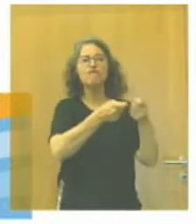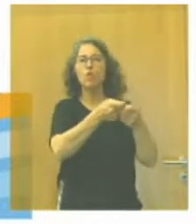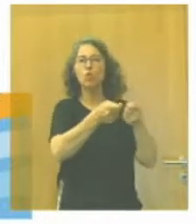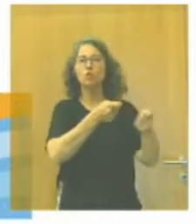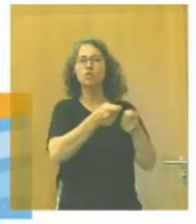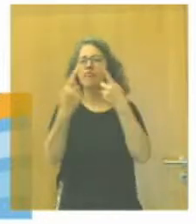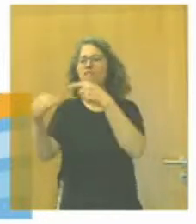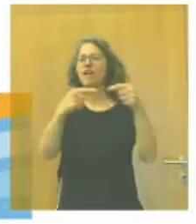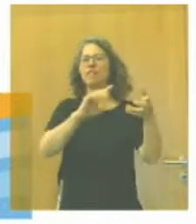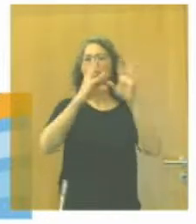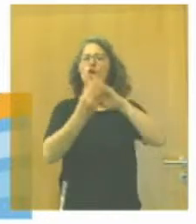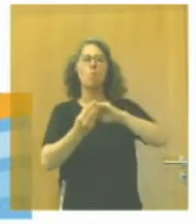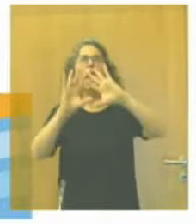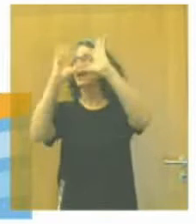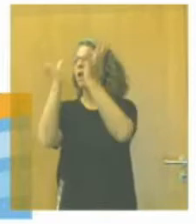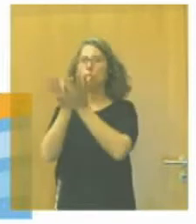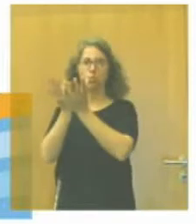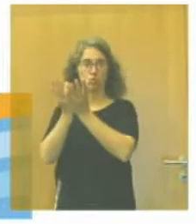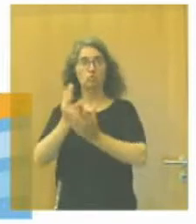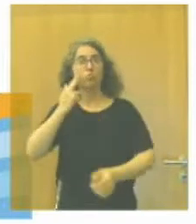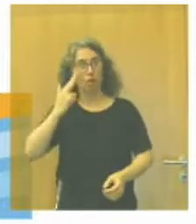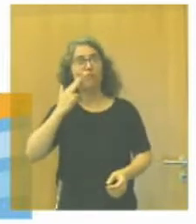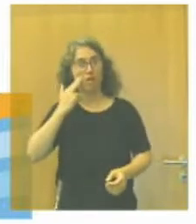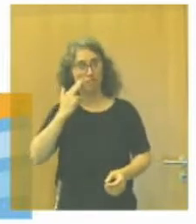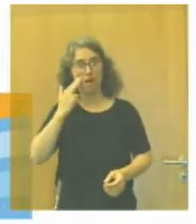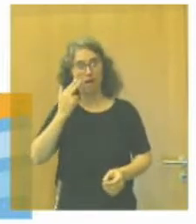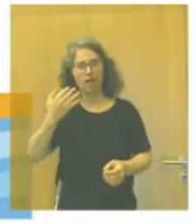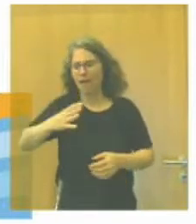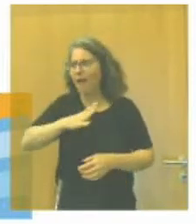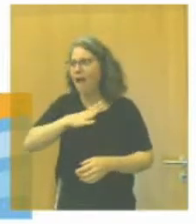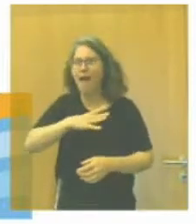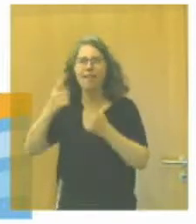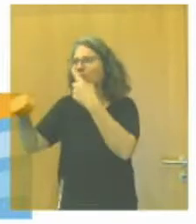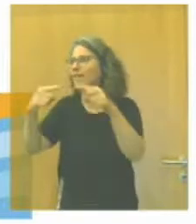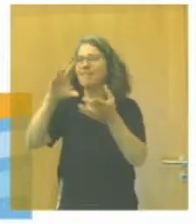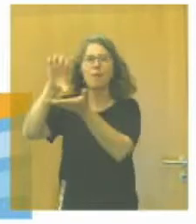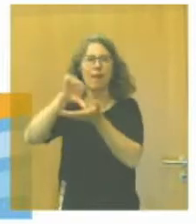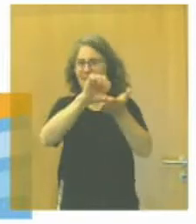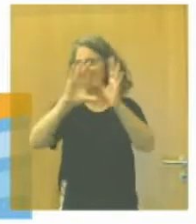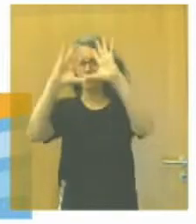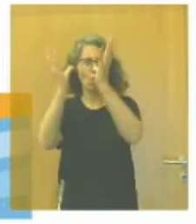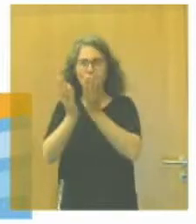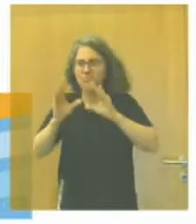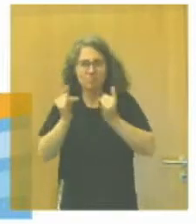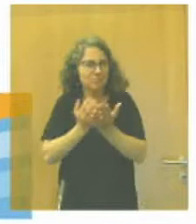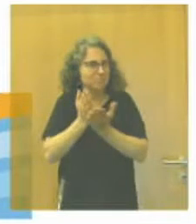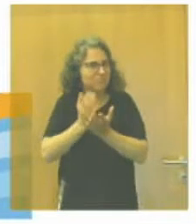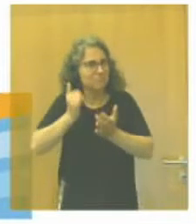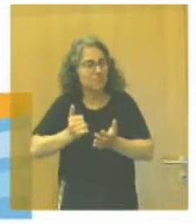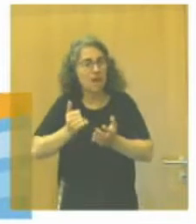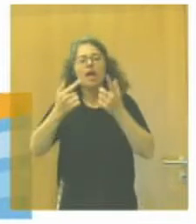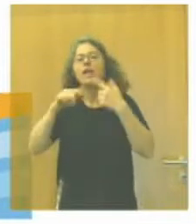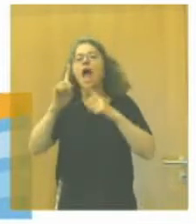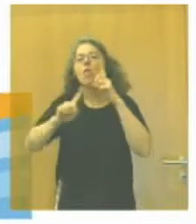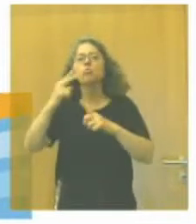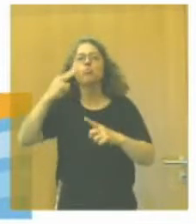large problem experienced everywhere. We also know that many different kinds of mental disorders begin early in life,